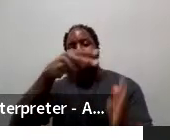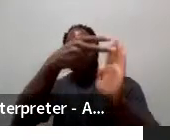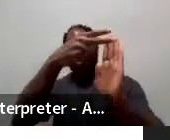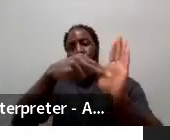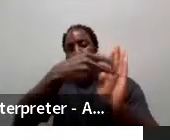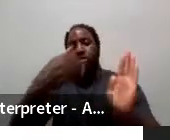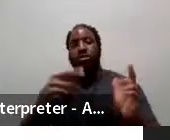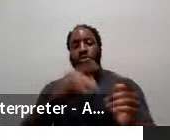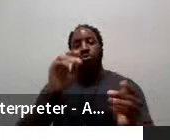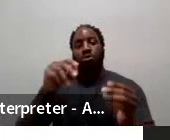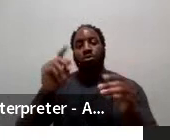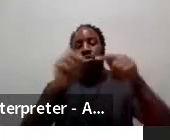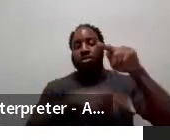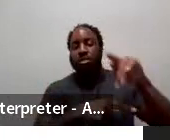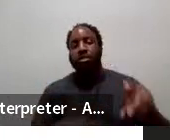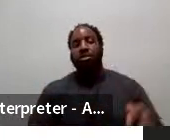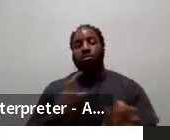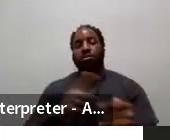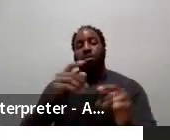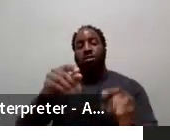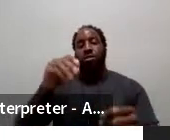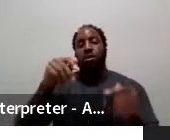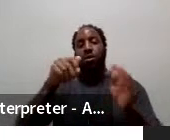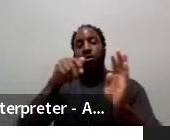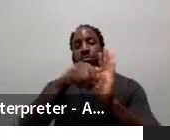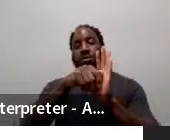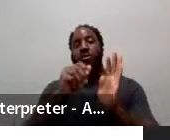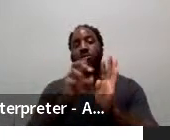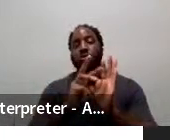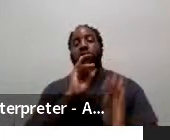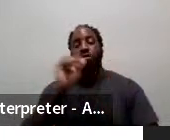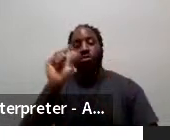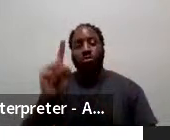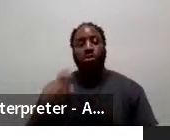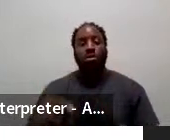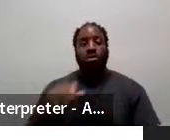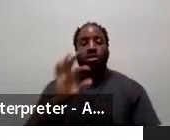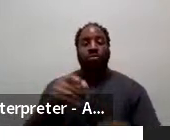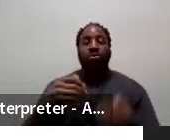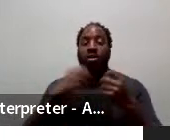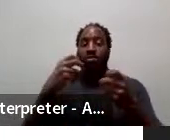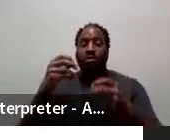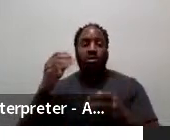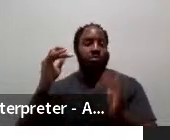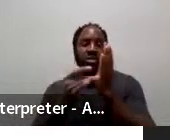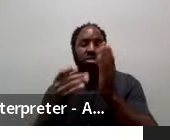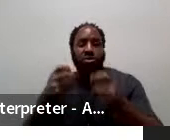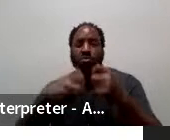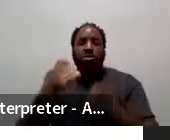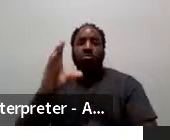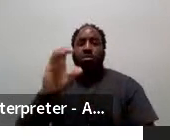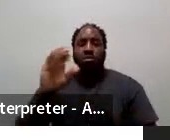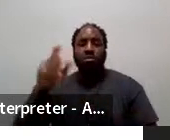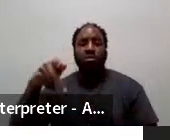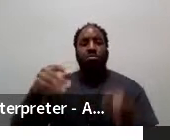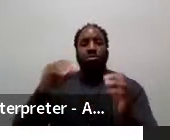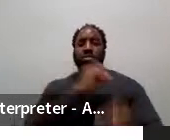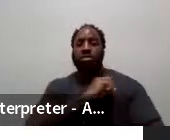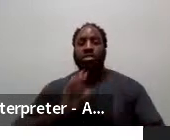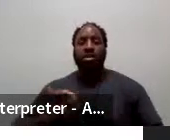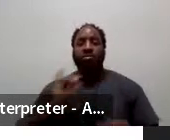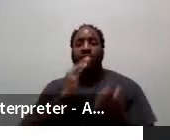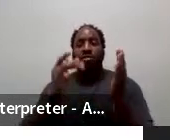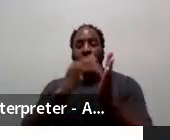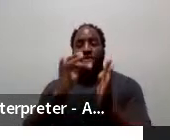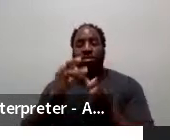having any technical difficulties at all, DCP staff is on hand to help with that. Please dial any of the phone numbers listed above,